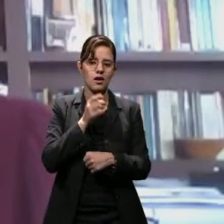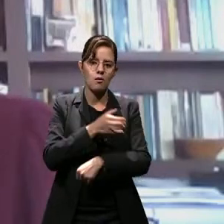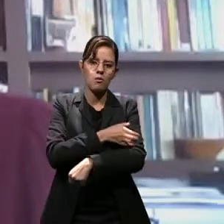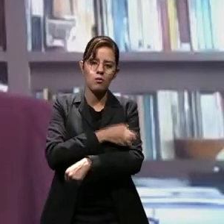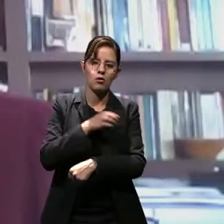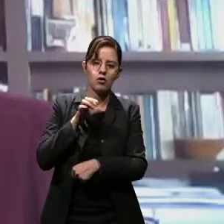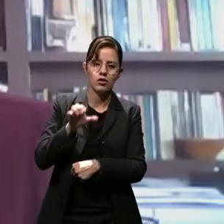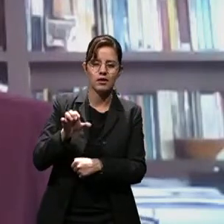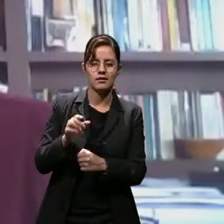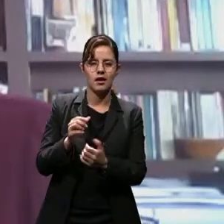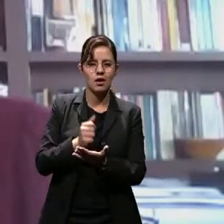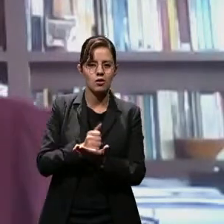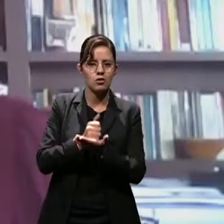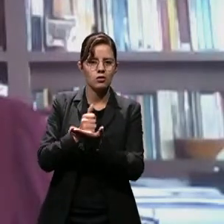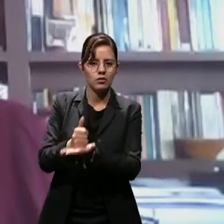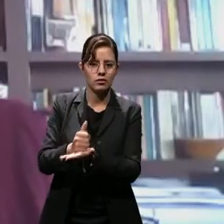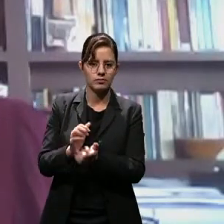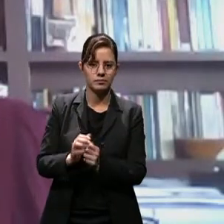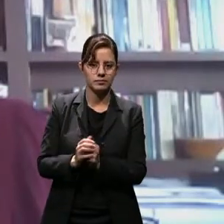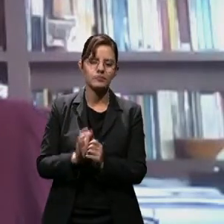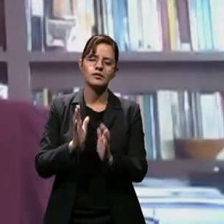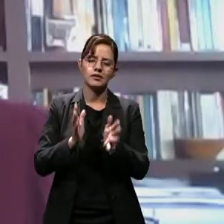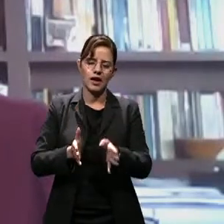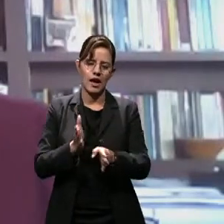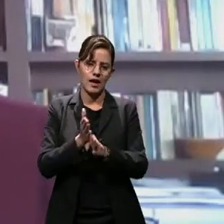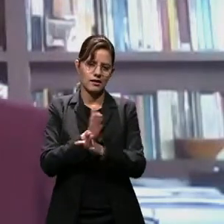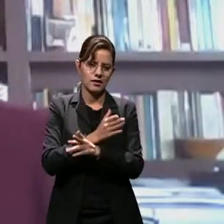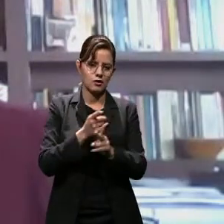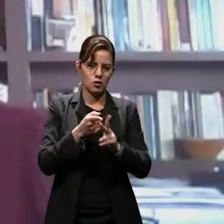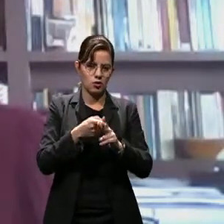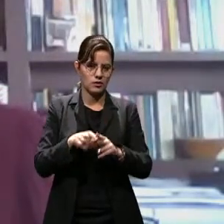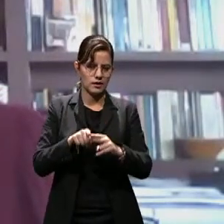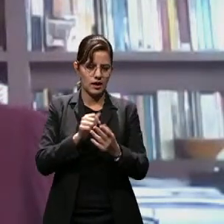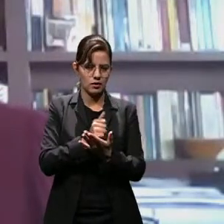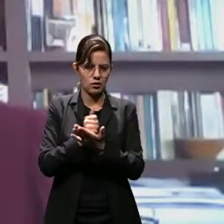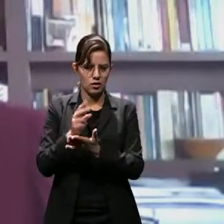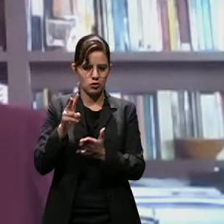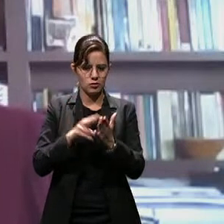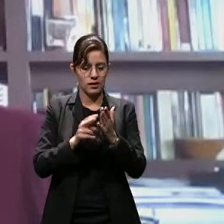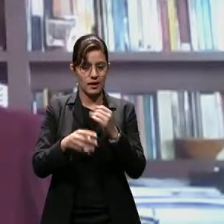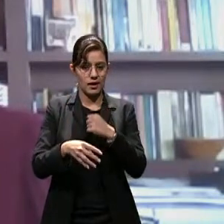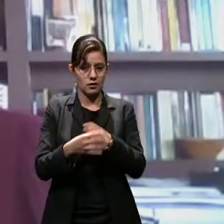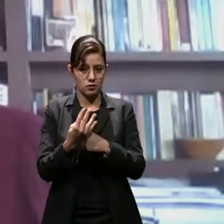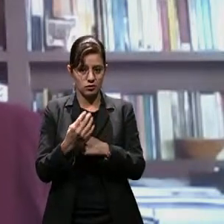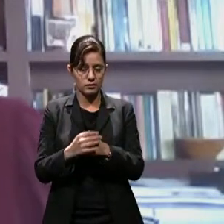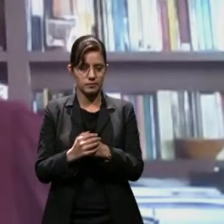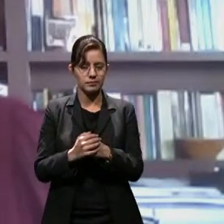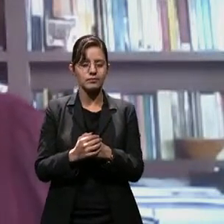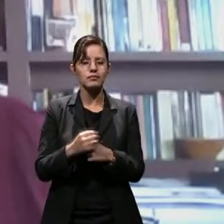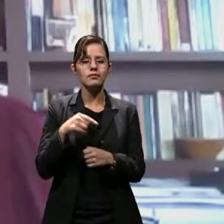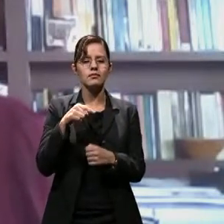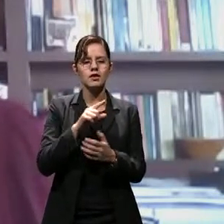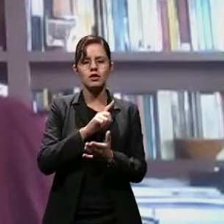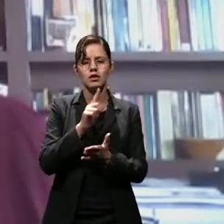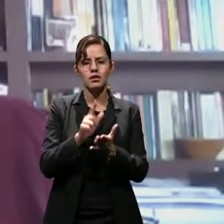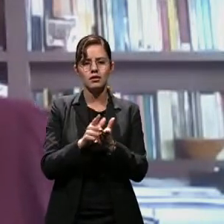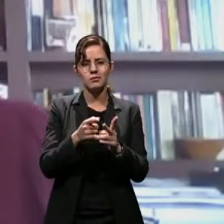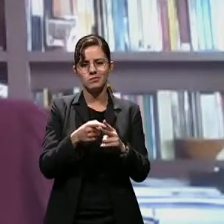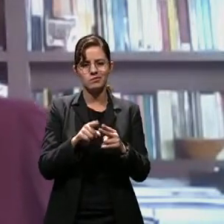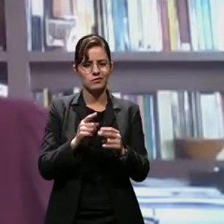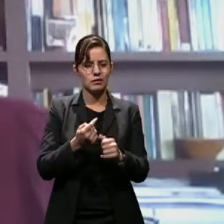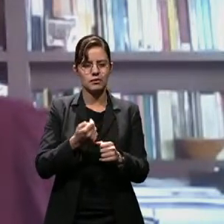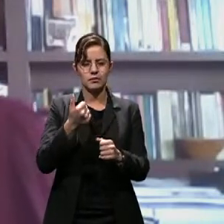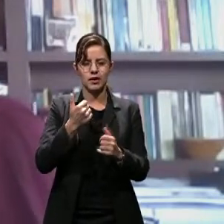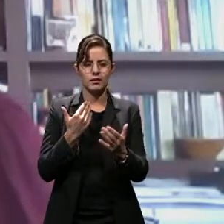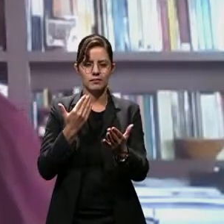power. And we're seeing in the promotion of the constitutional reform of 2014 that regulated the principle